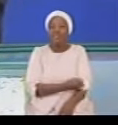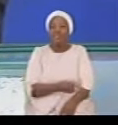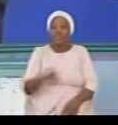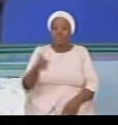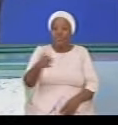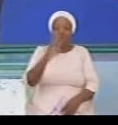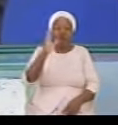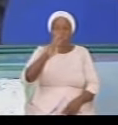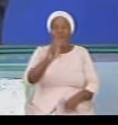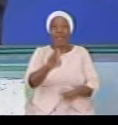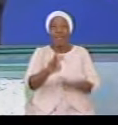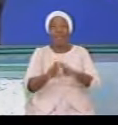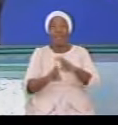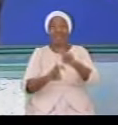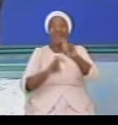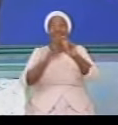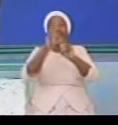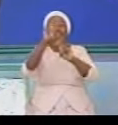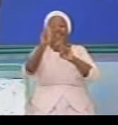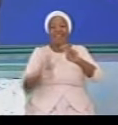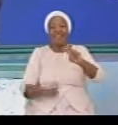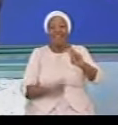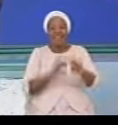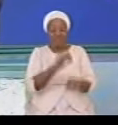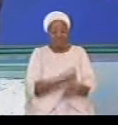will climb mountains.